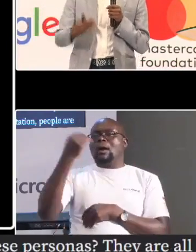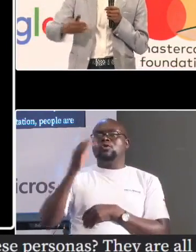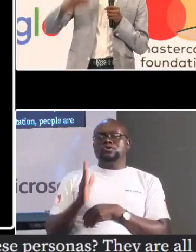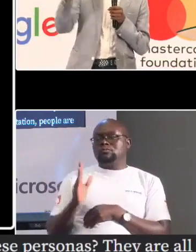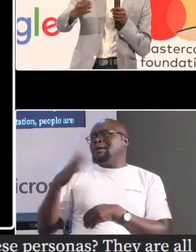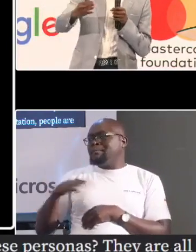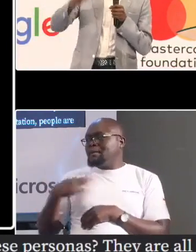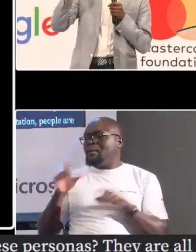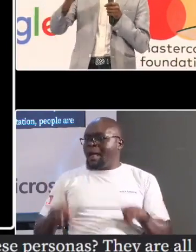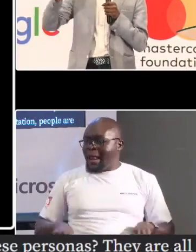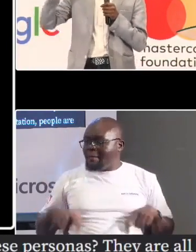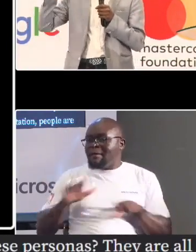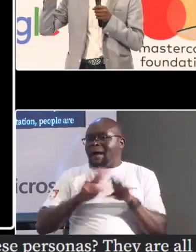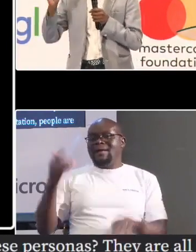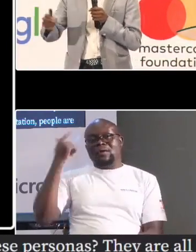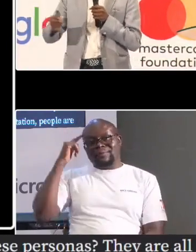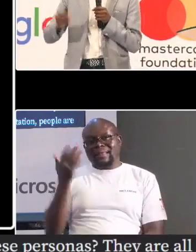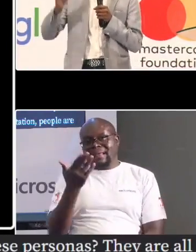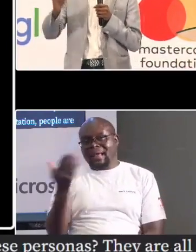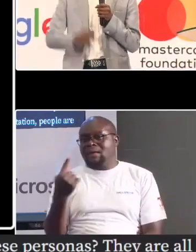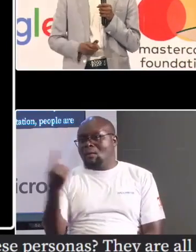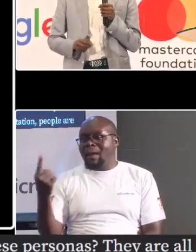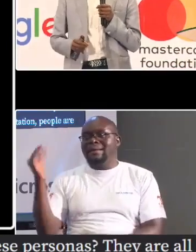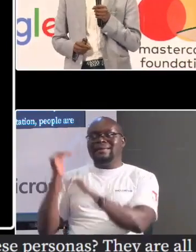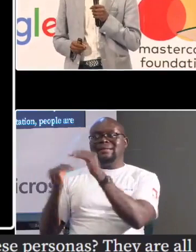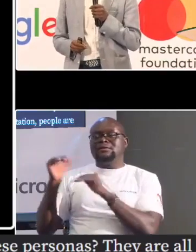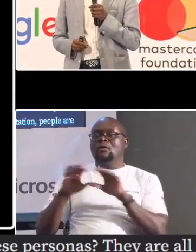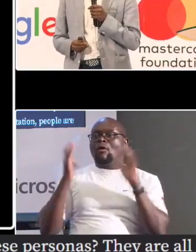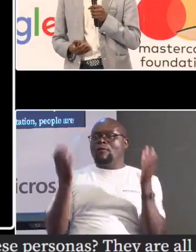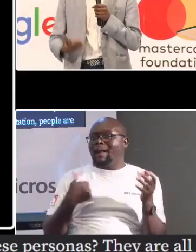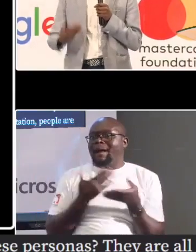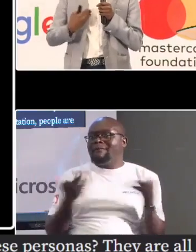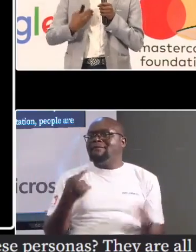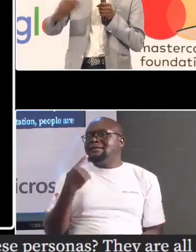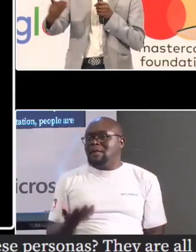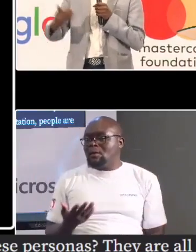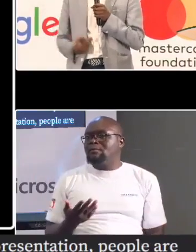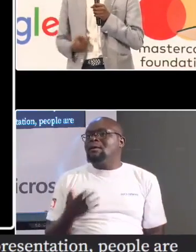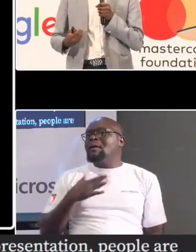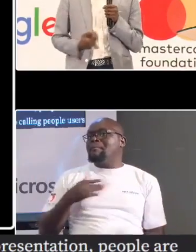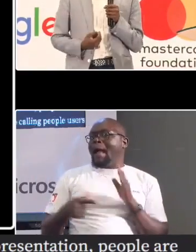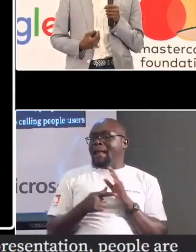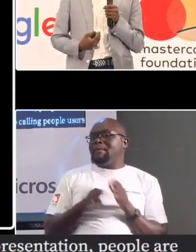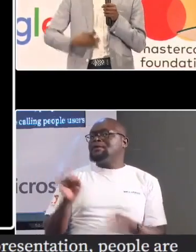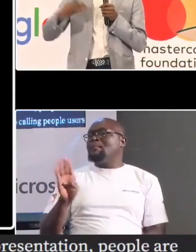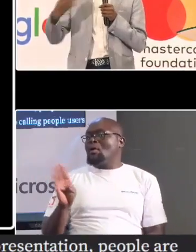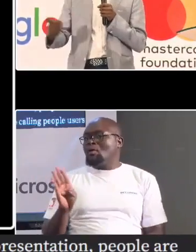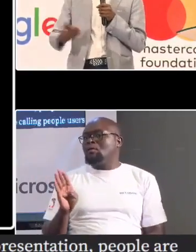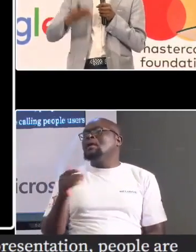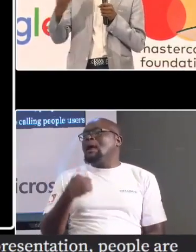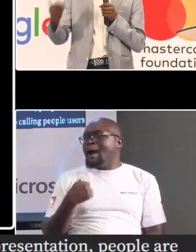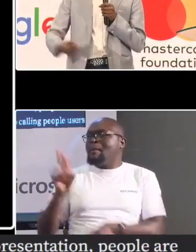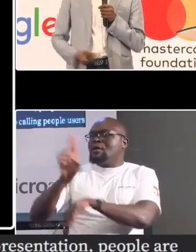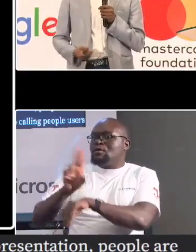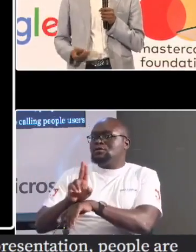but people live. And I don't think anyone in the history of the world has ever said, "Hi, my name's Rama, I'm a user